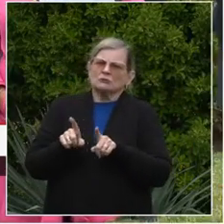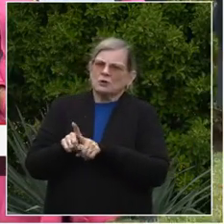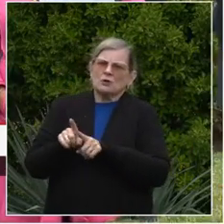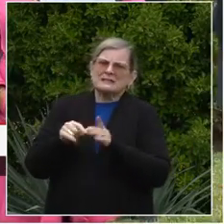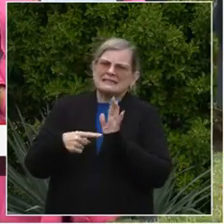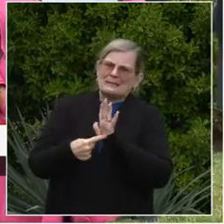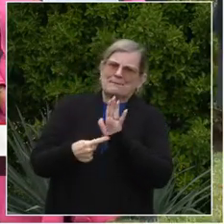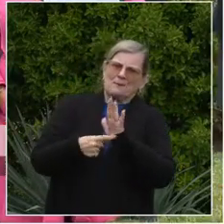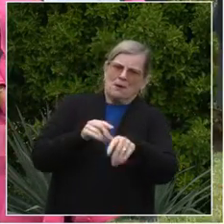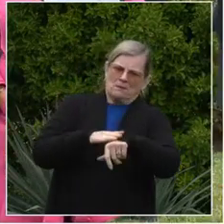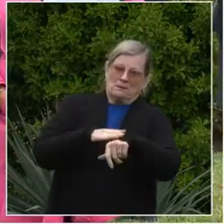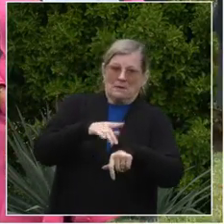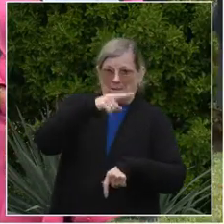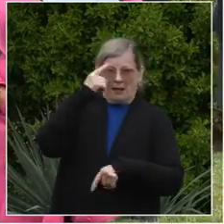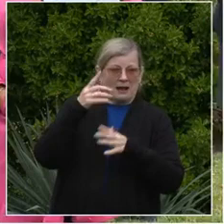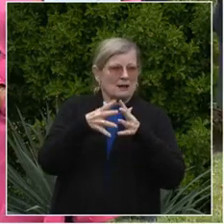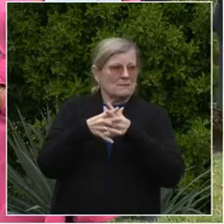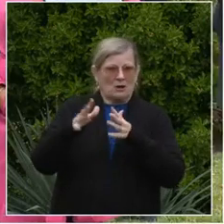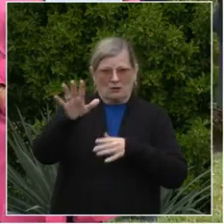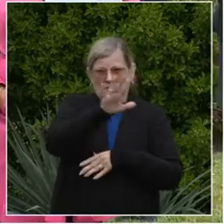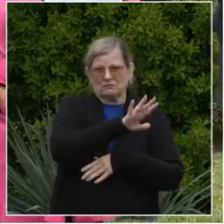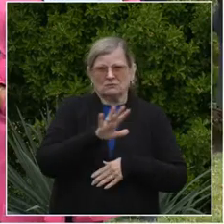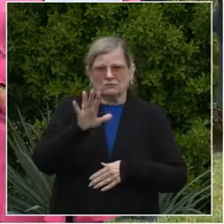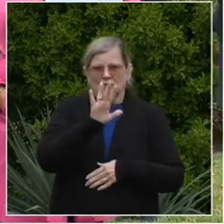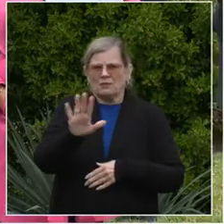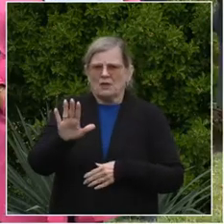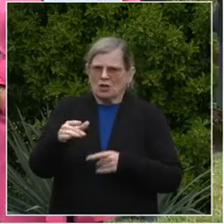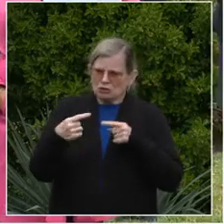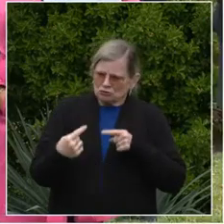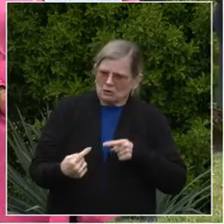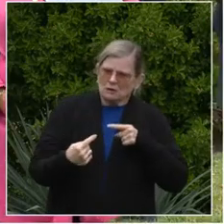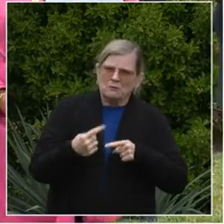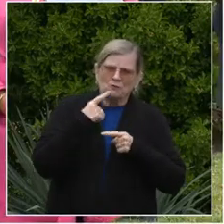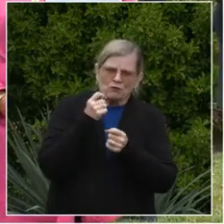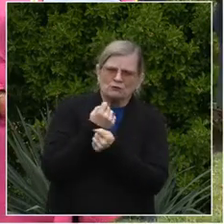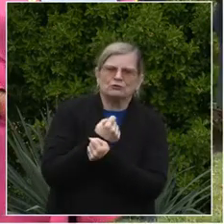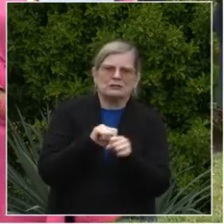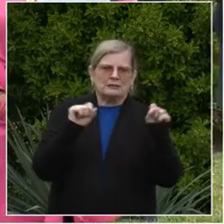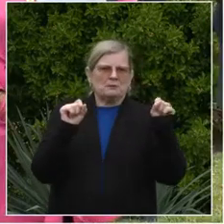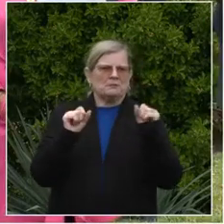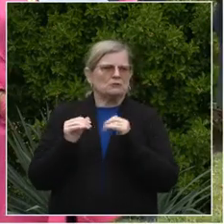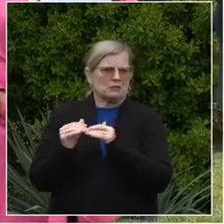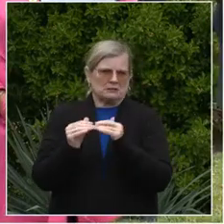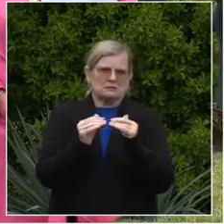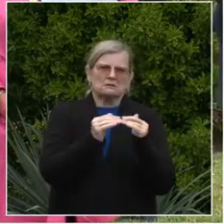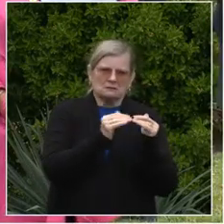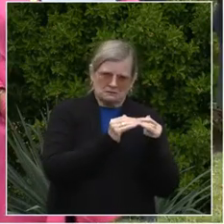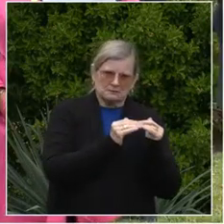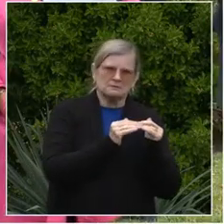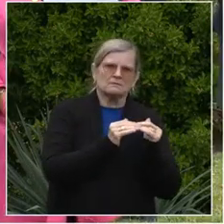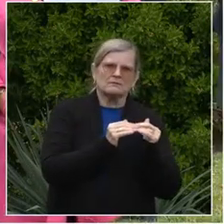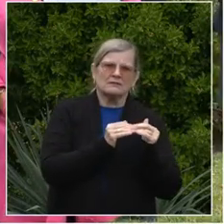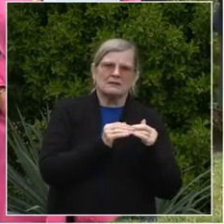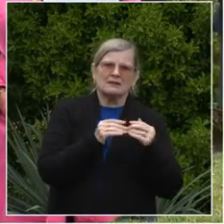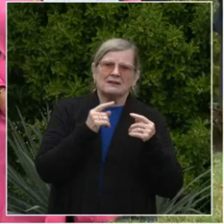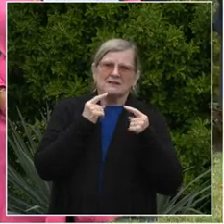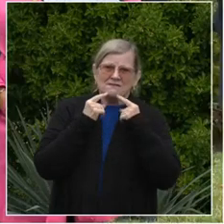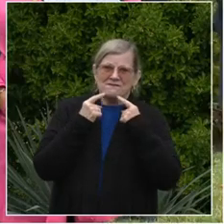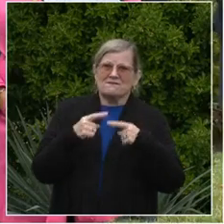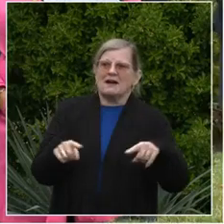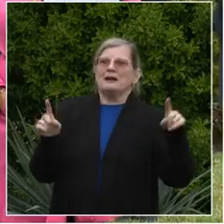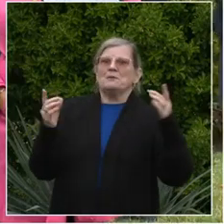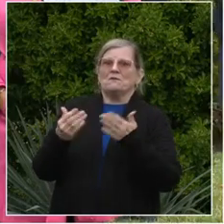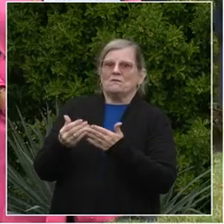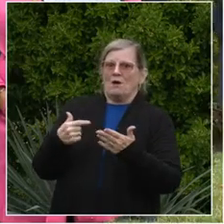struggle for freedom, equality, and statehood. Finally, before I take my leave, I want